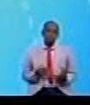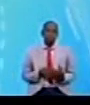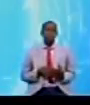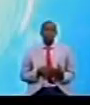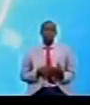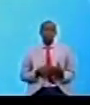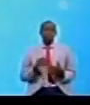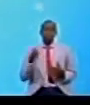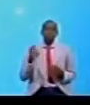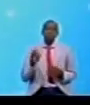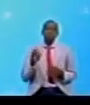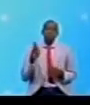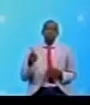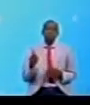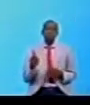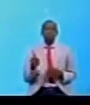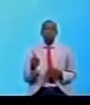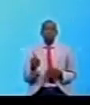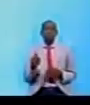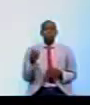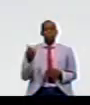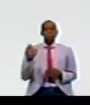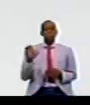Are we hearing my voice? Amen. Please?